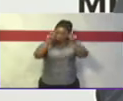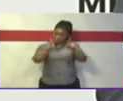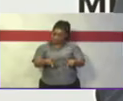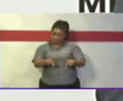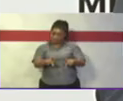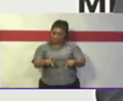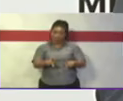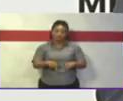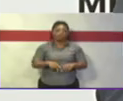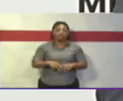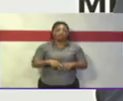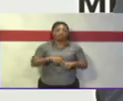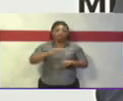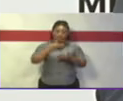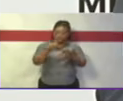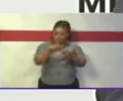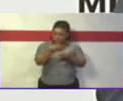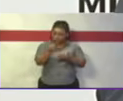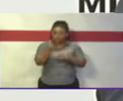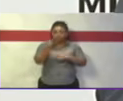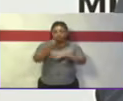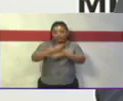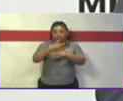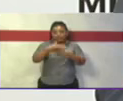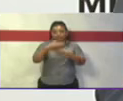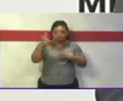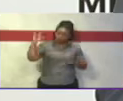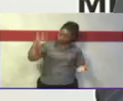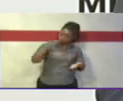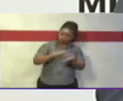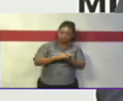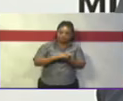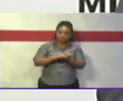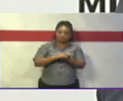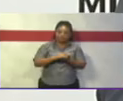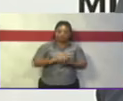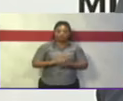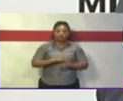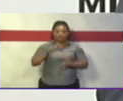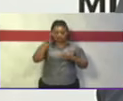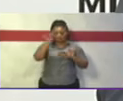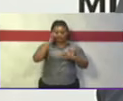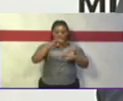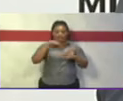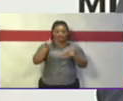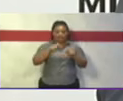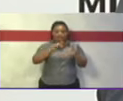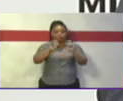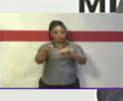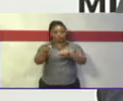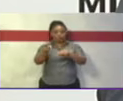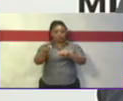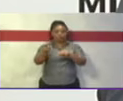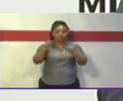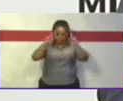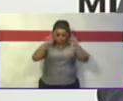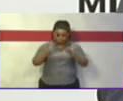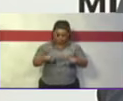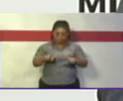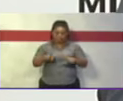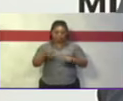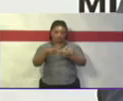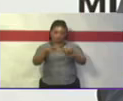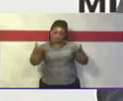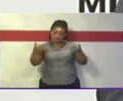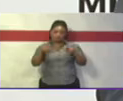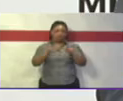developed symptoms a few days later, took it upon himself to be tested. Once we got it tested, we treated him as a suspect variant of concern and sent it for